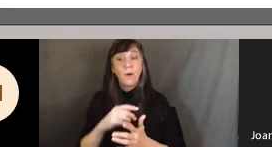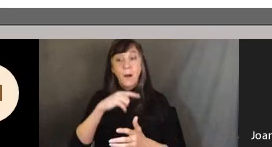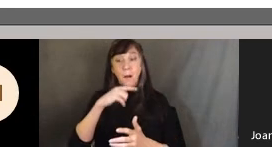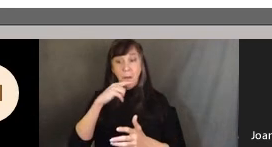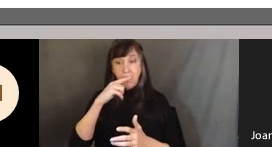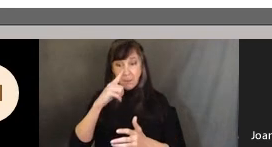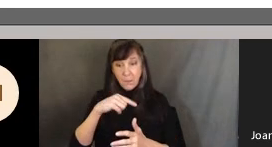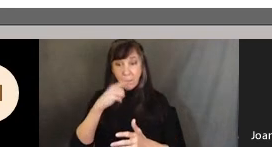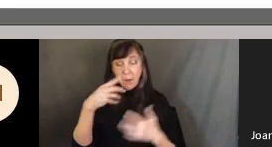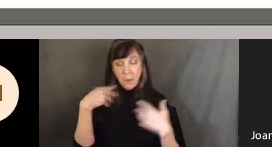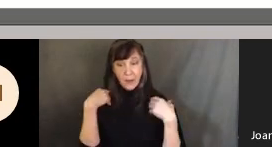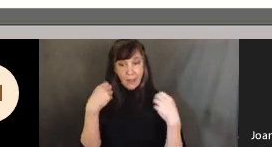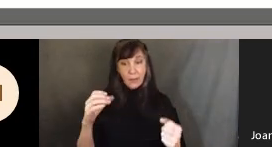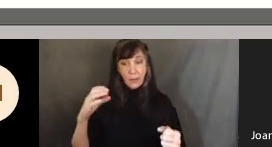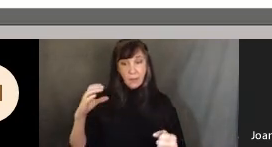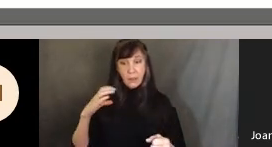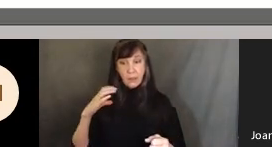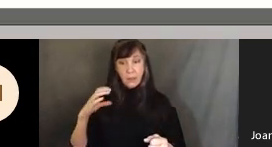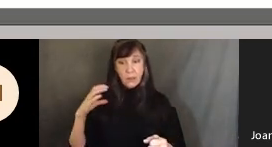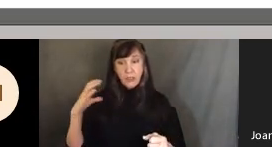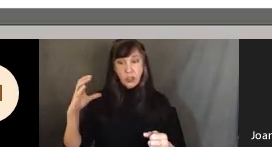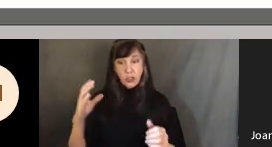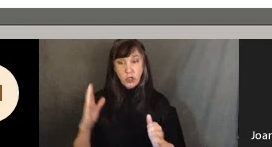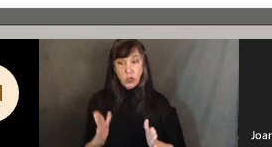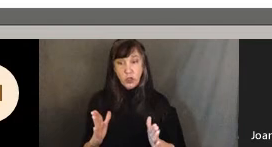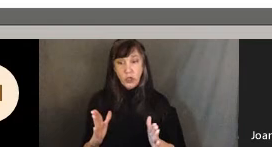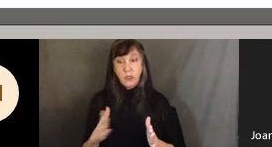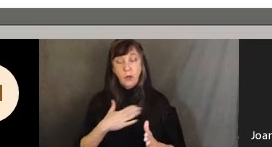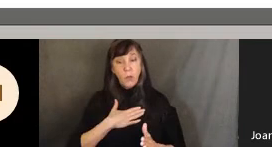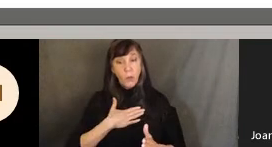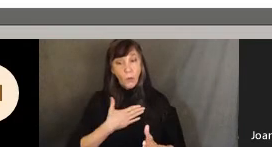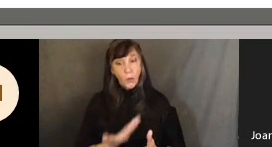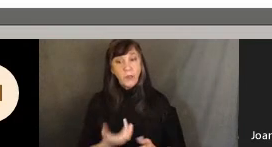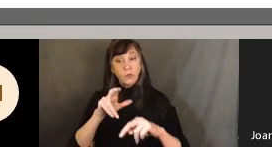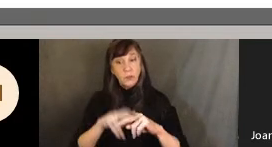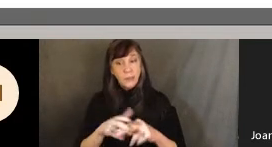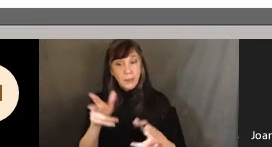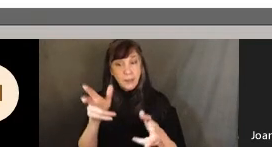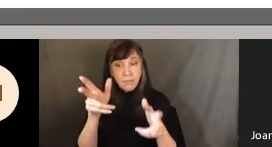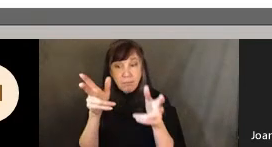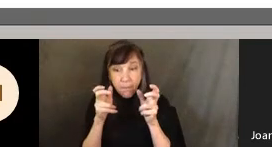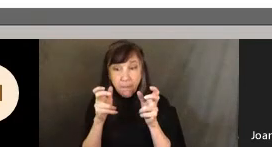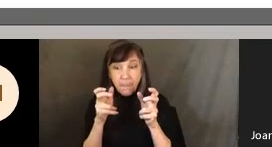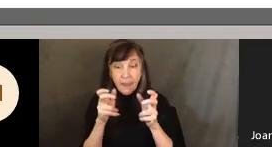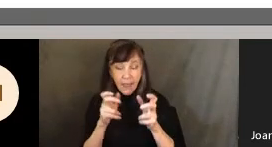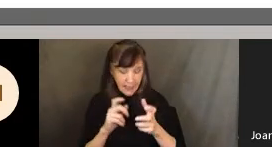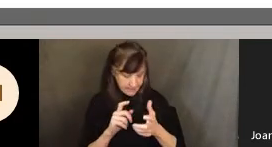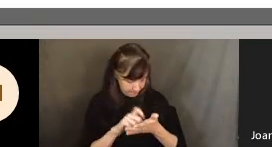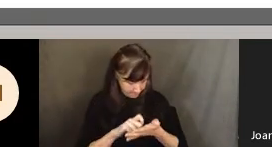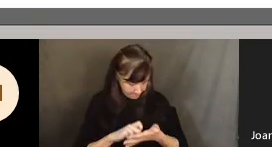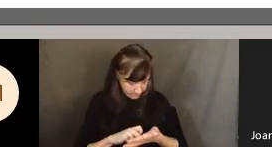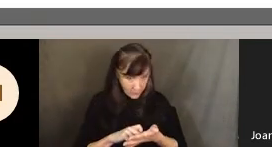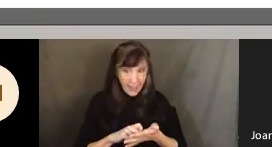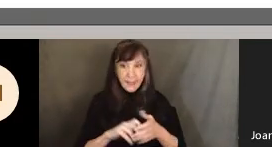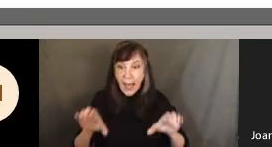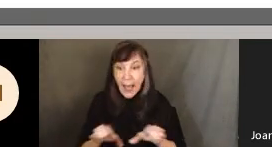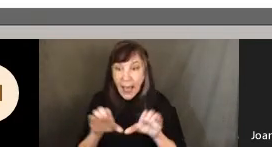commissioner who agreed to sit in on these meetings and reports and provide action items and come back to the group about what they were doing. There was